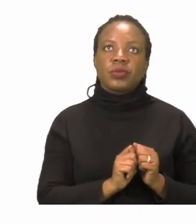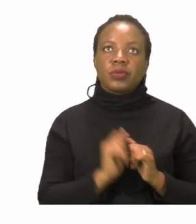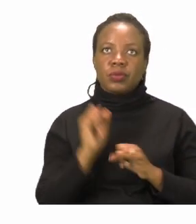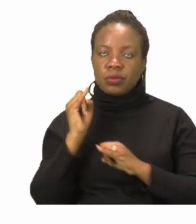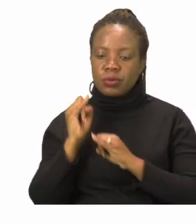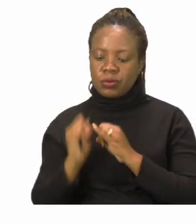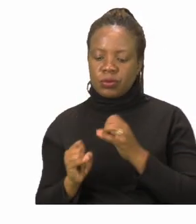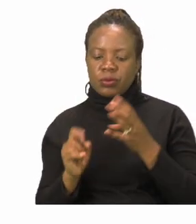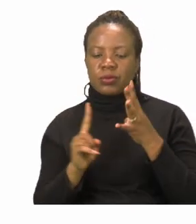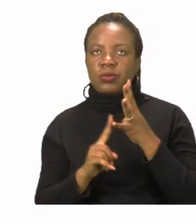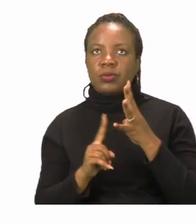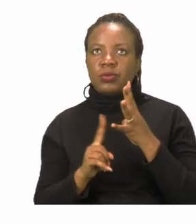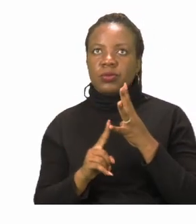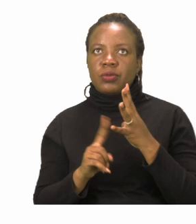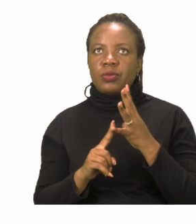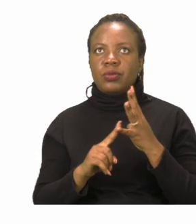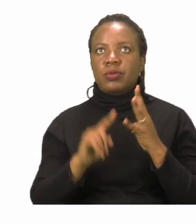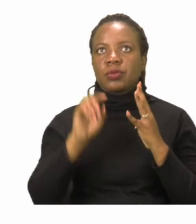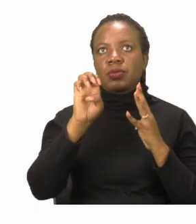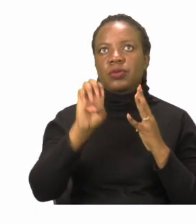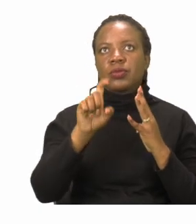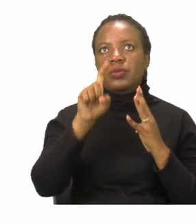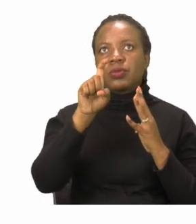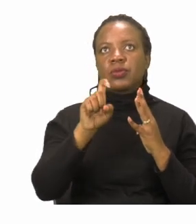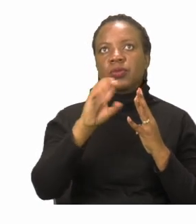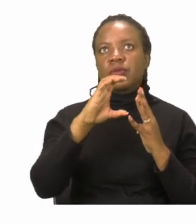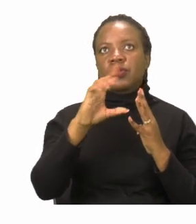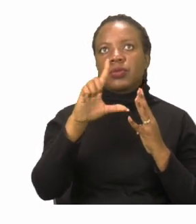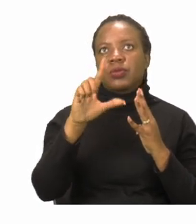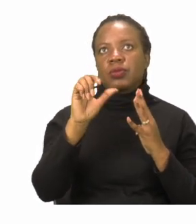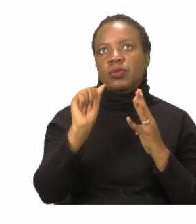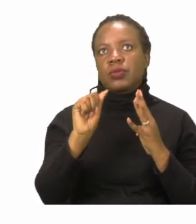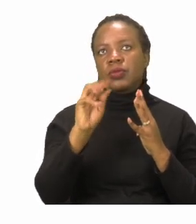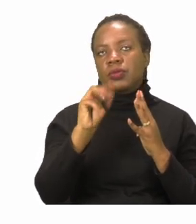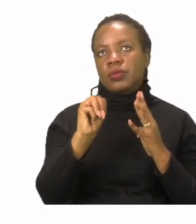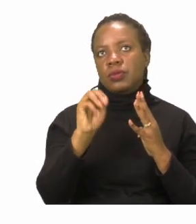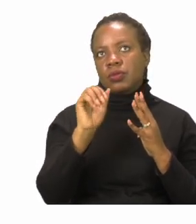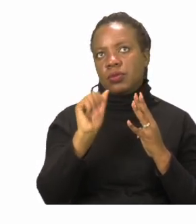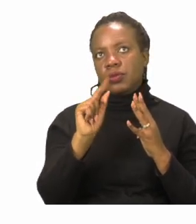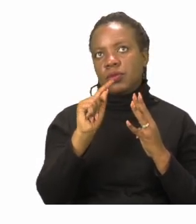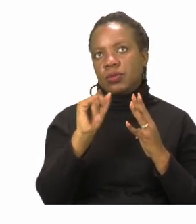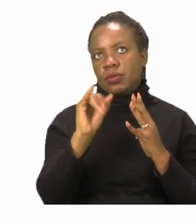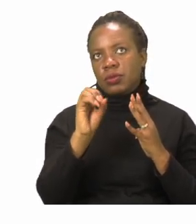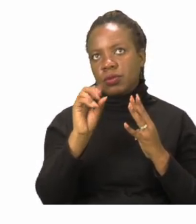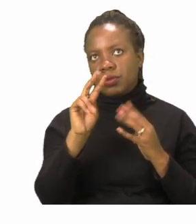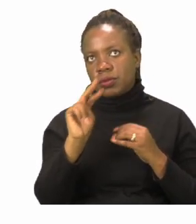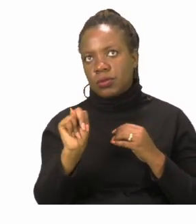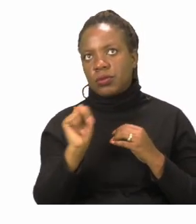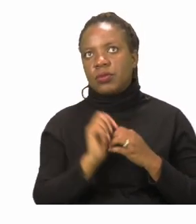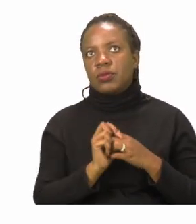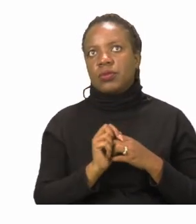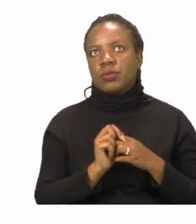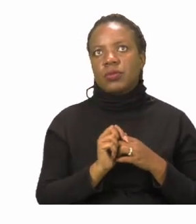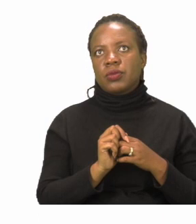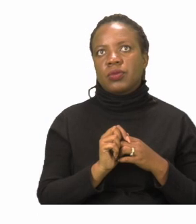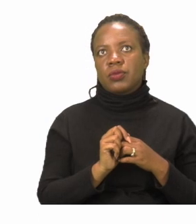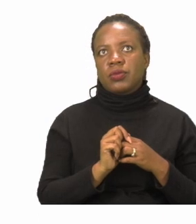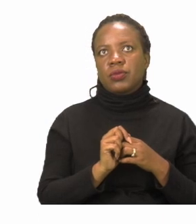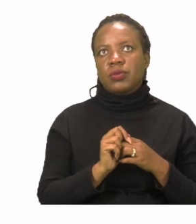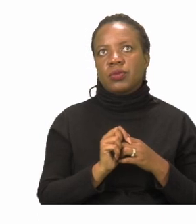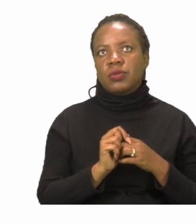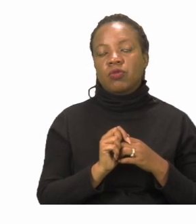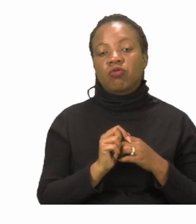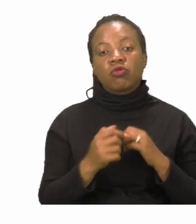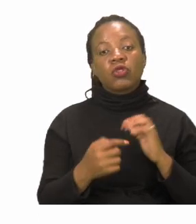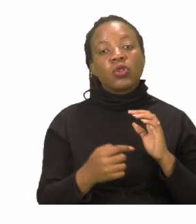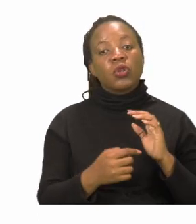sentence that we're going to be discussing today is the exclamation. Now, an exclamation sentence